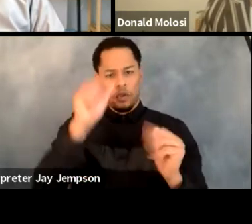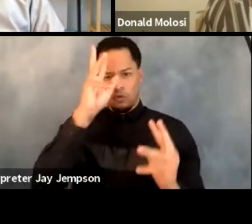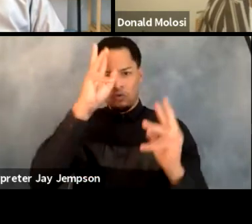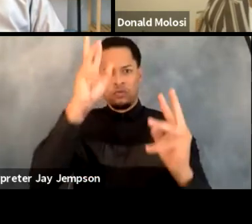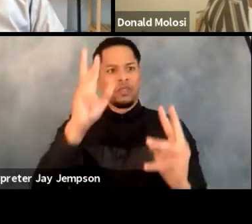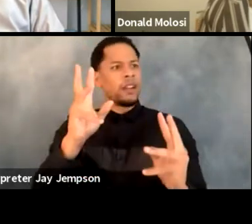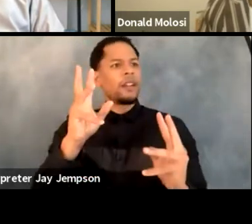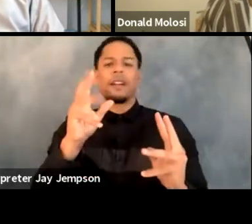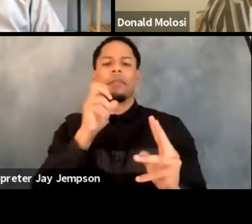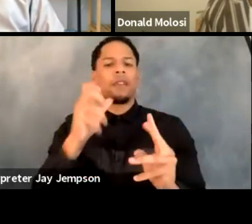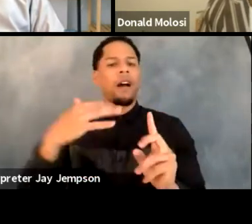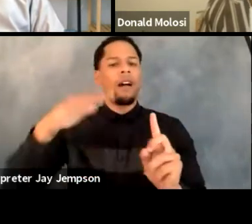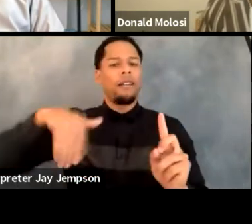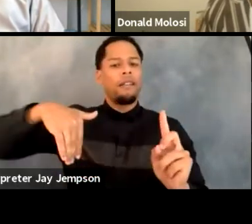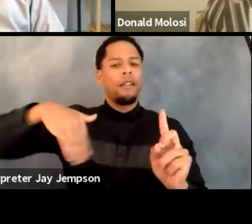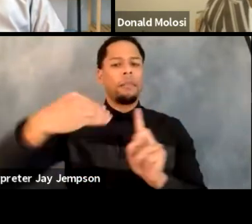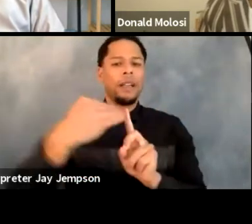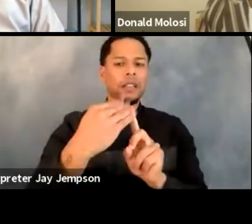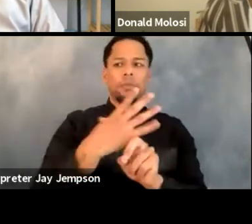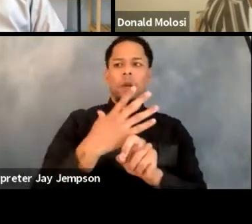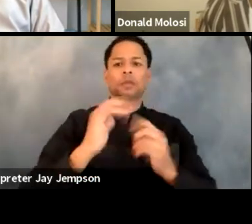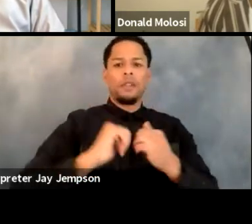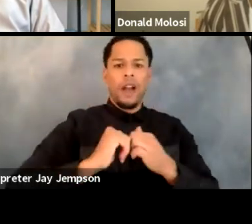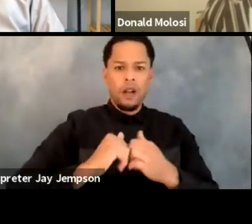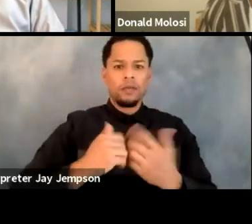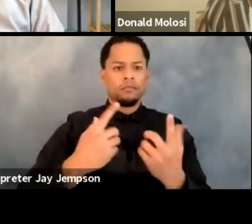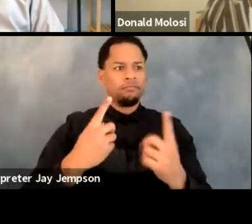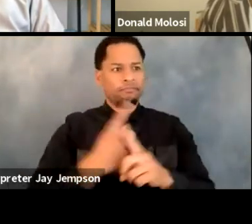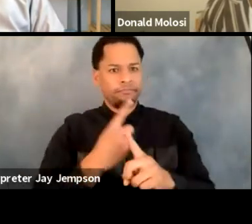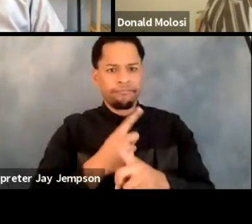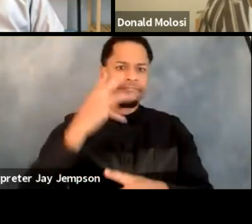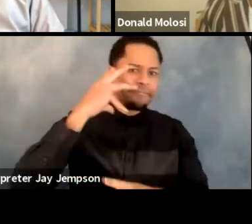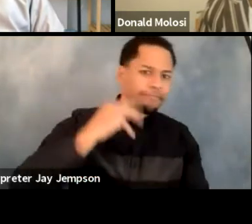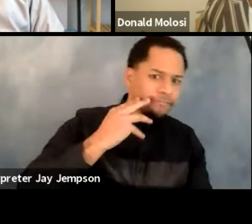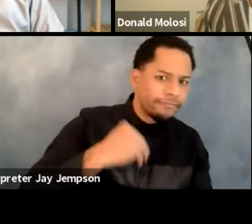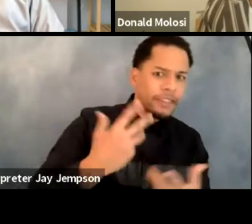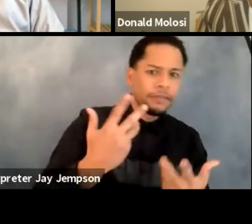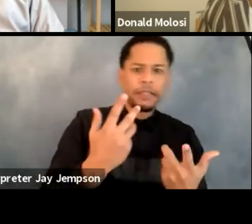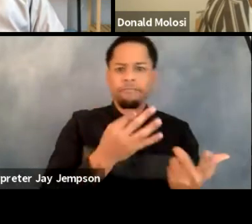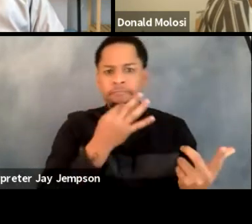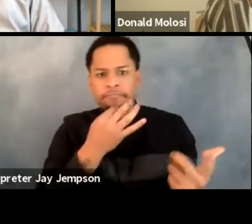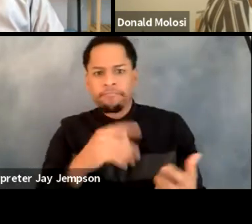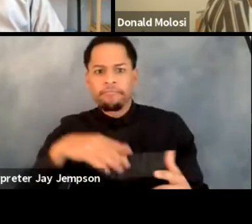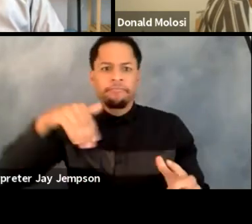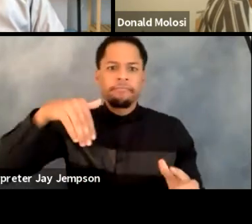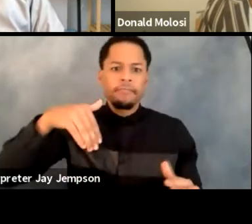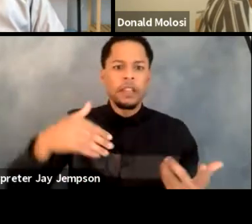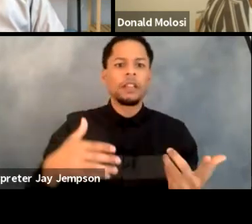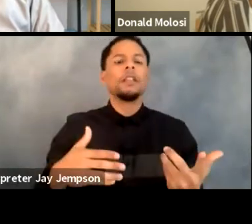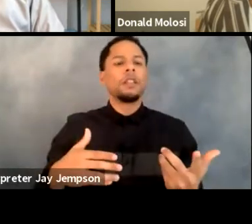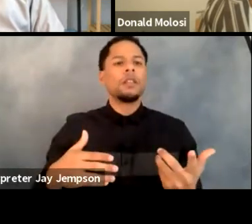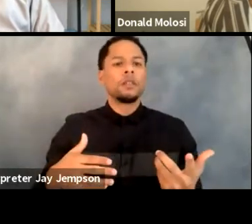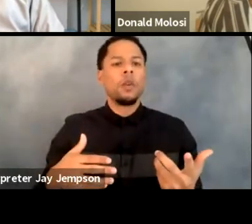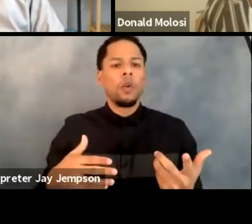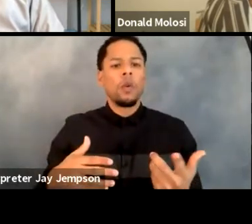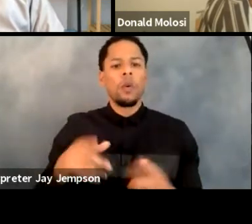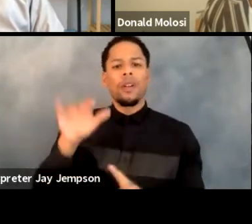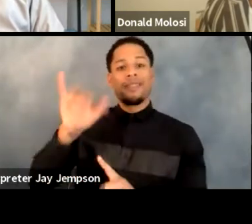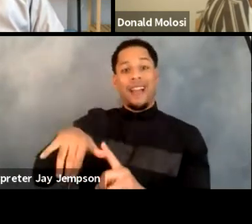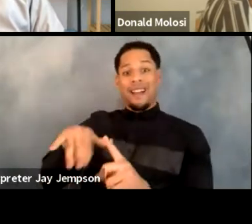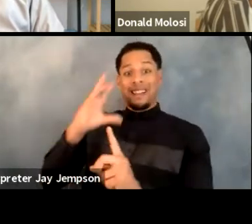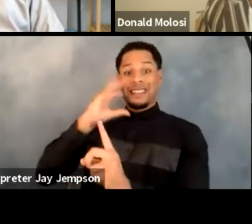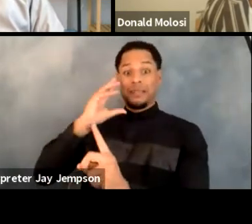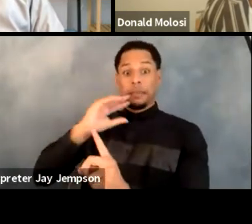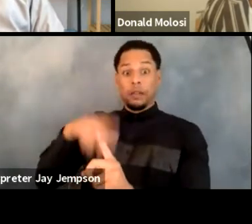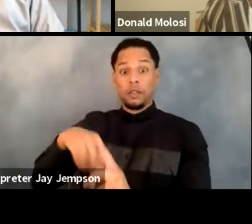of working. So I was able to use, you know, that process to inform my work, but also giving me the freedom